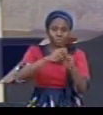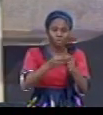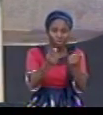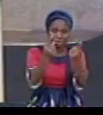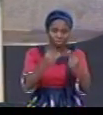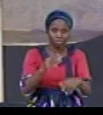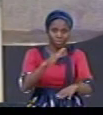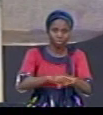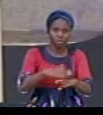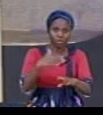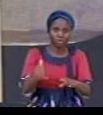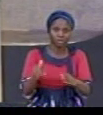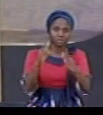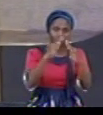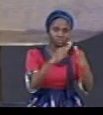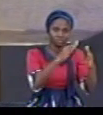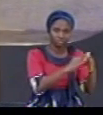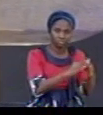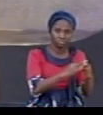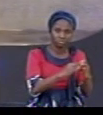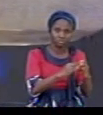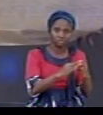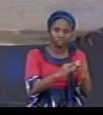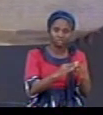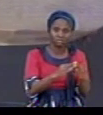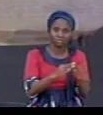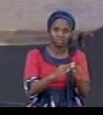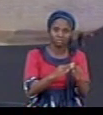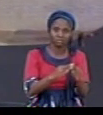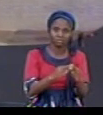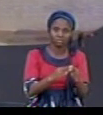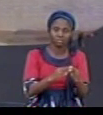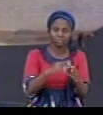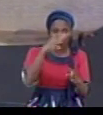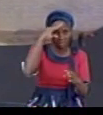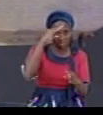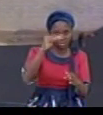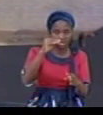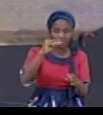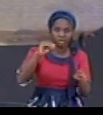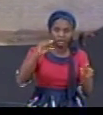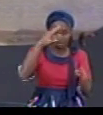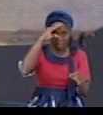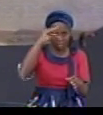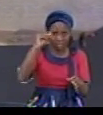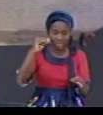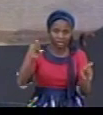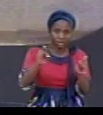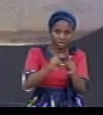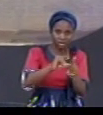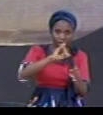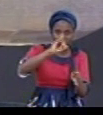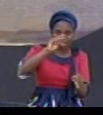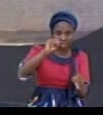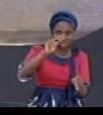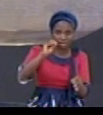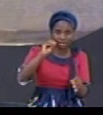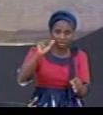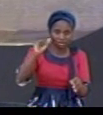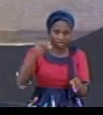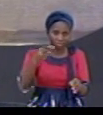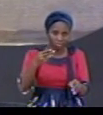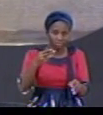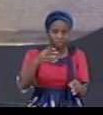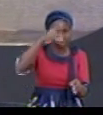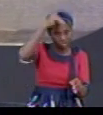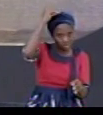community, if men like Noah, like Daniel, like Job, if